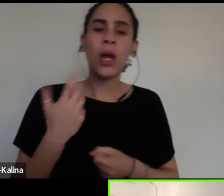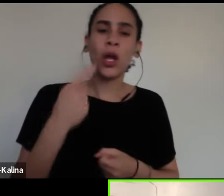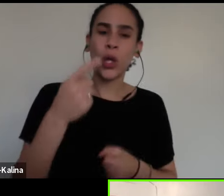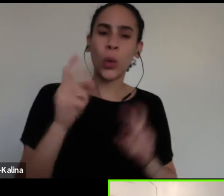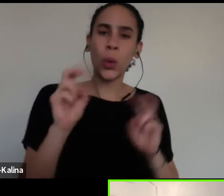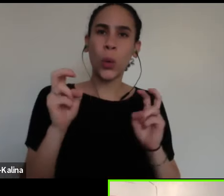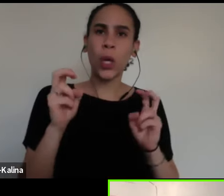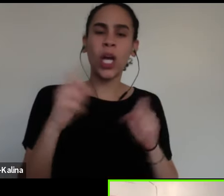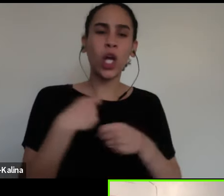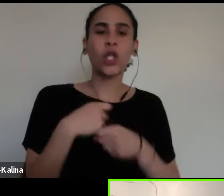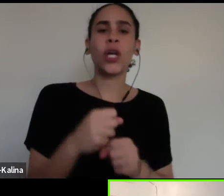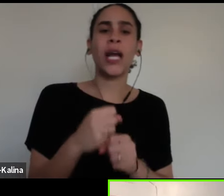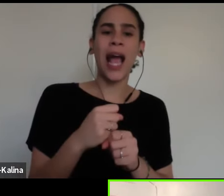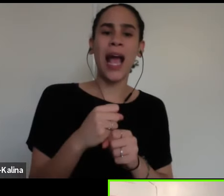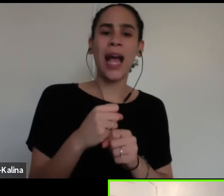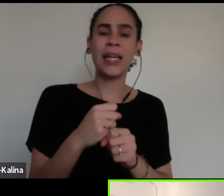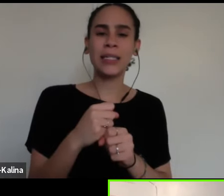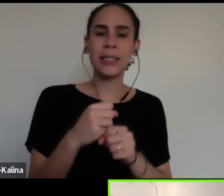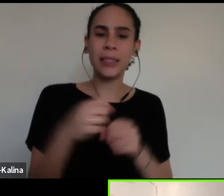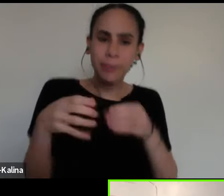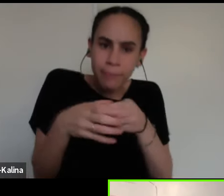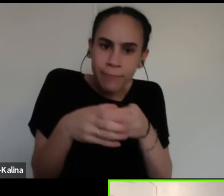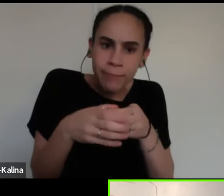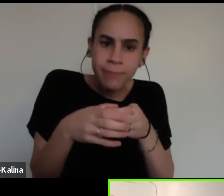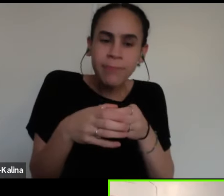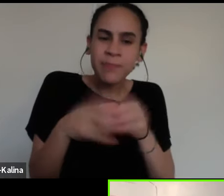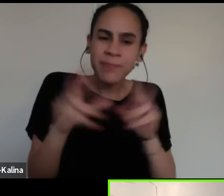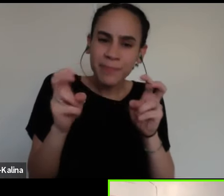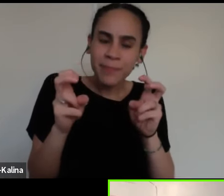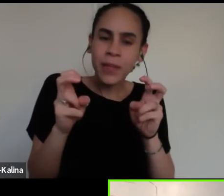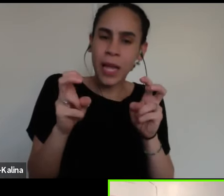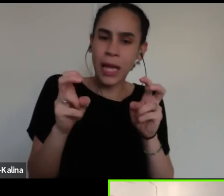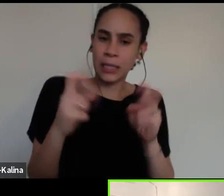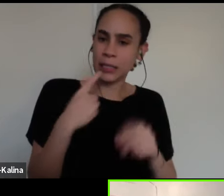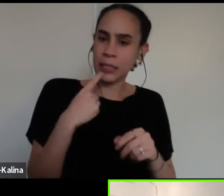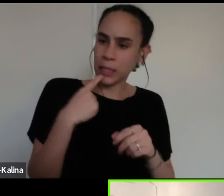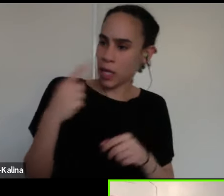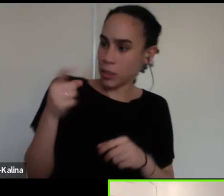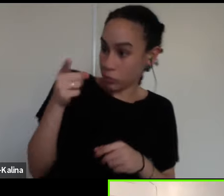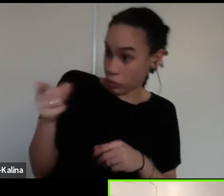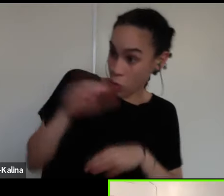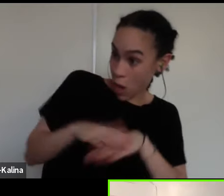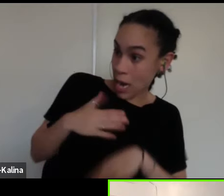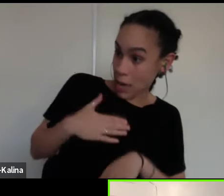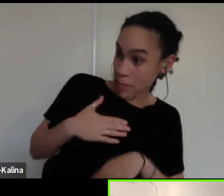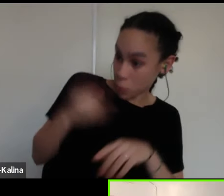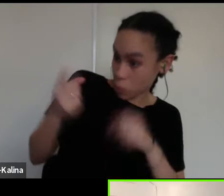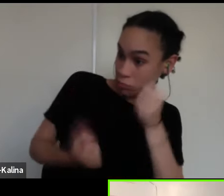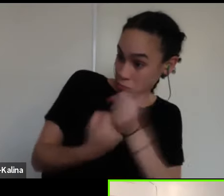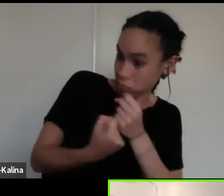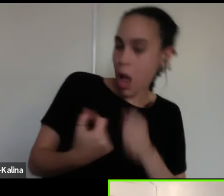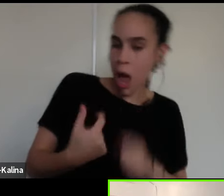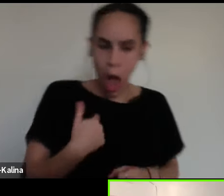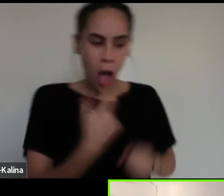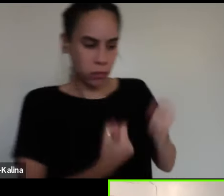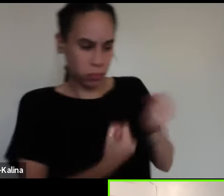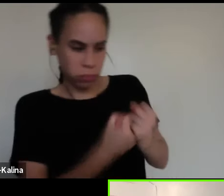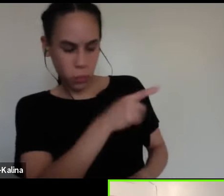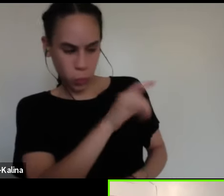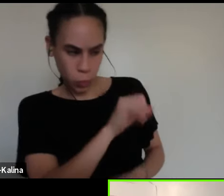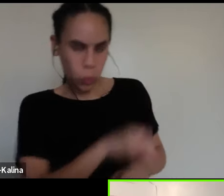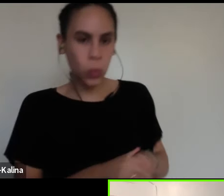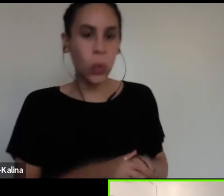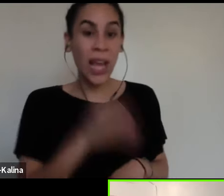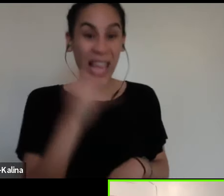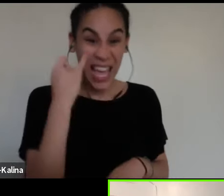a covenant essentially that says that you're on my side and I'm on your side. And if you can do that with every person,